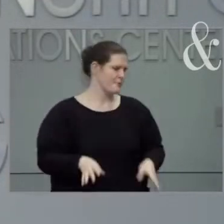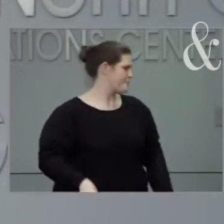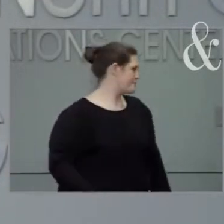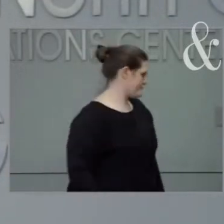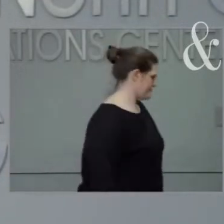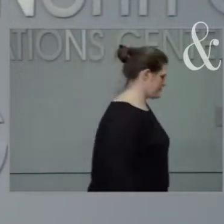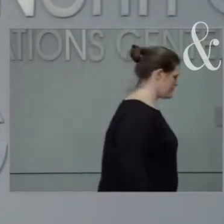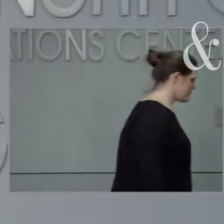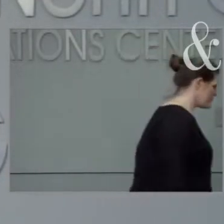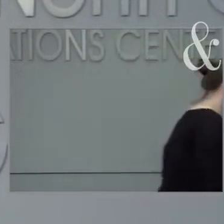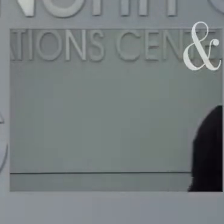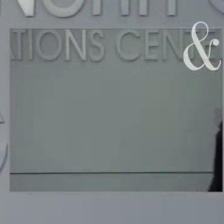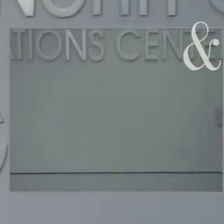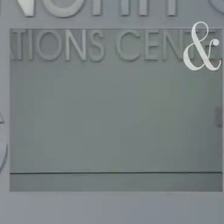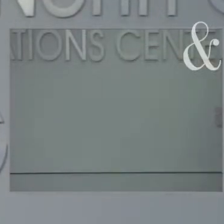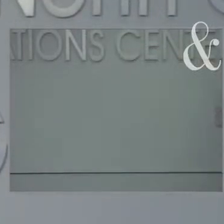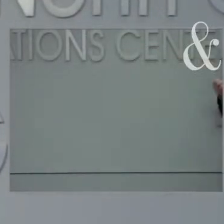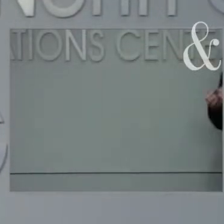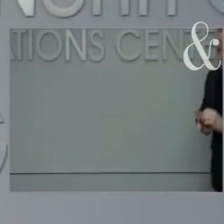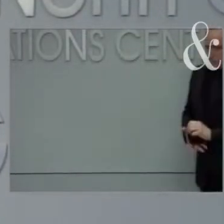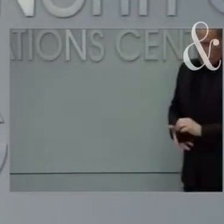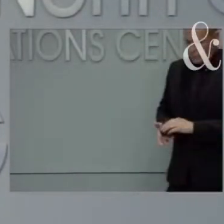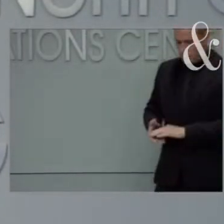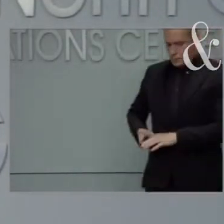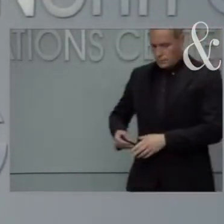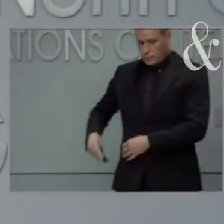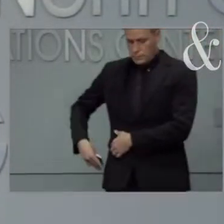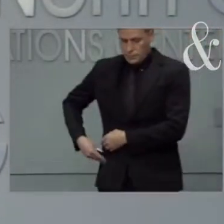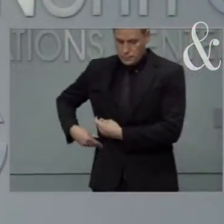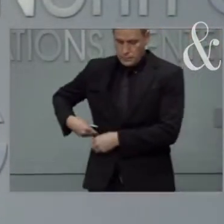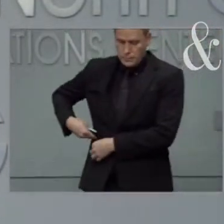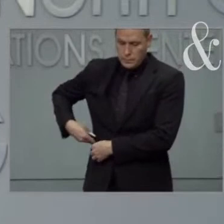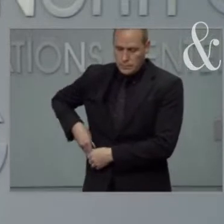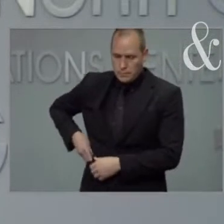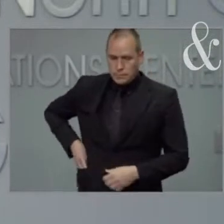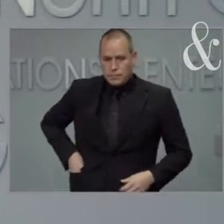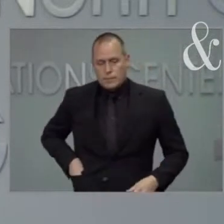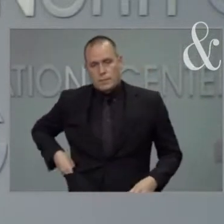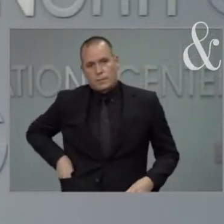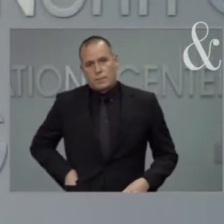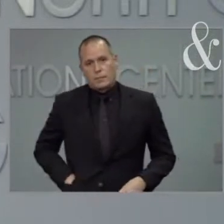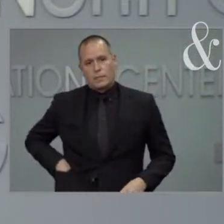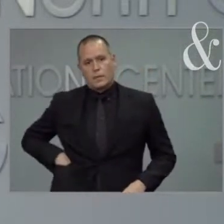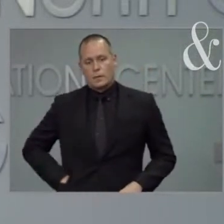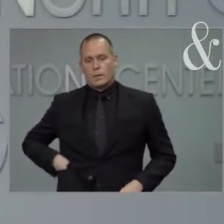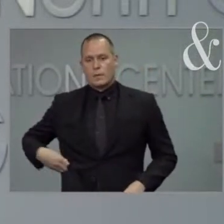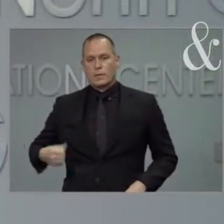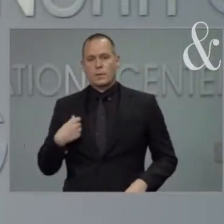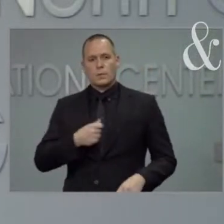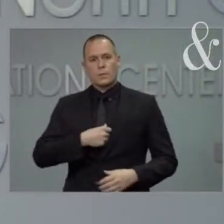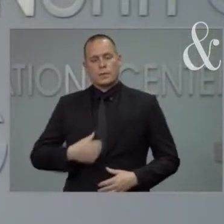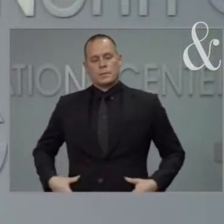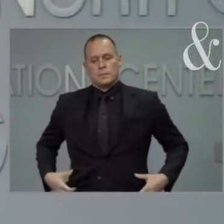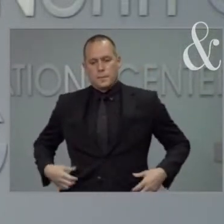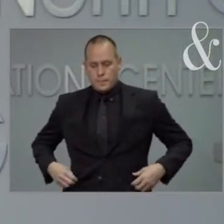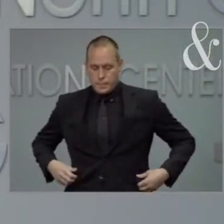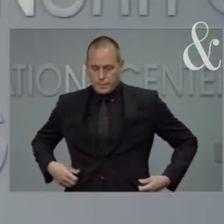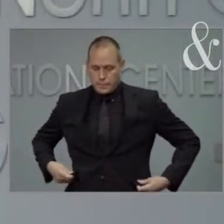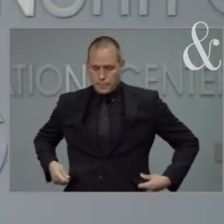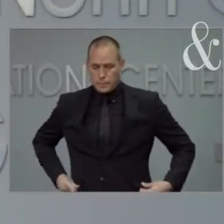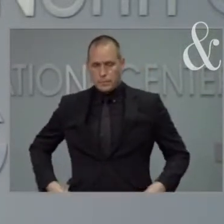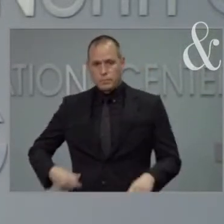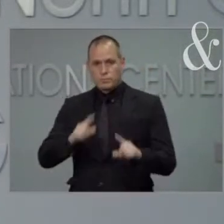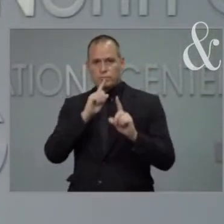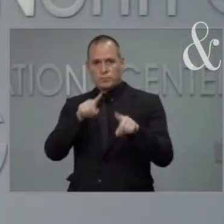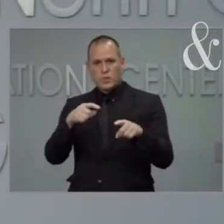of time analyzing data and grouping certain settings and activities into